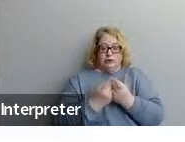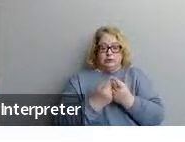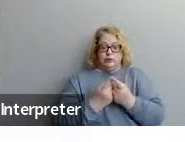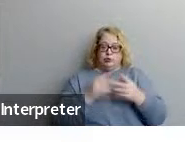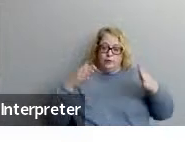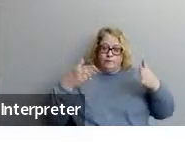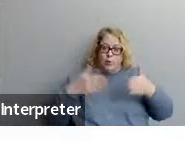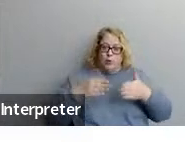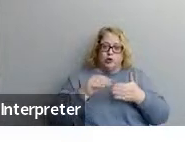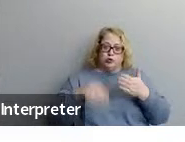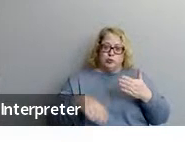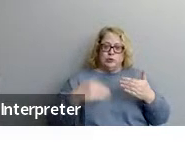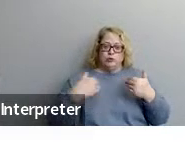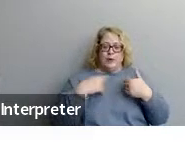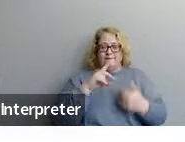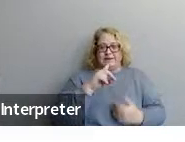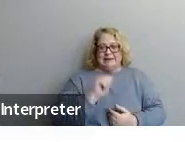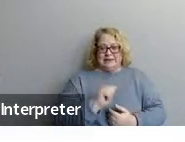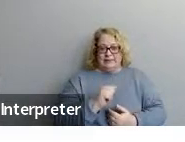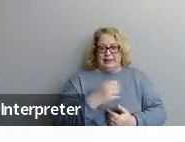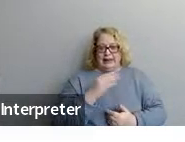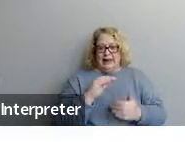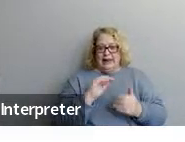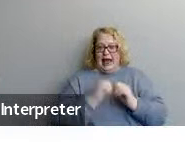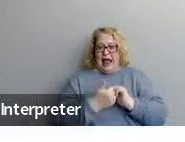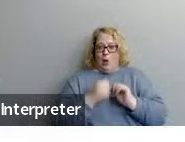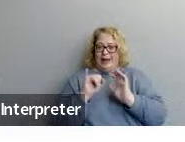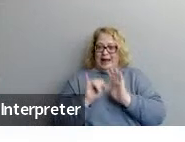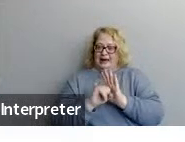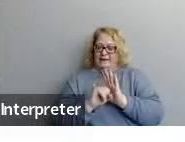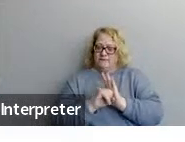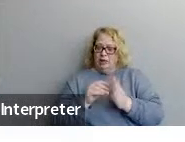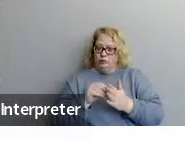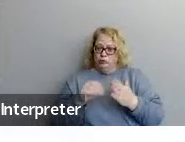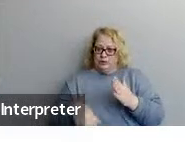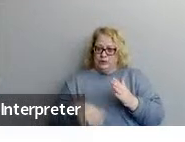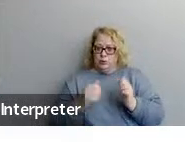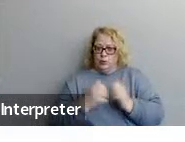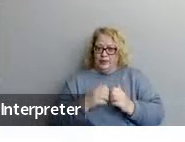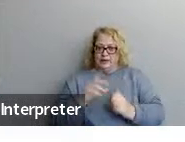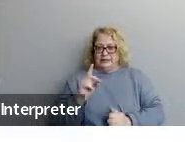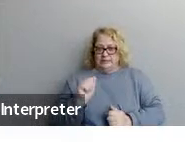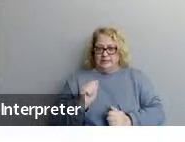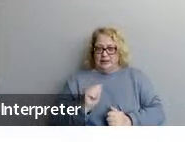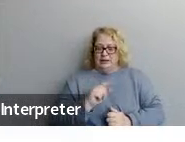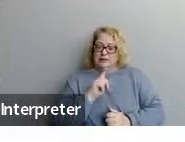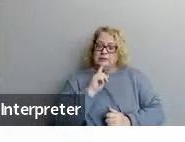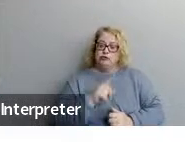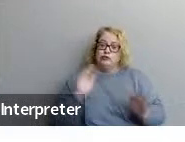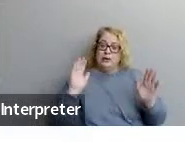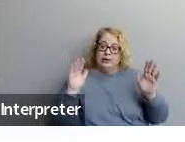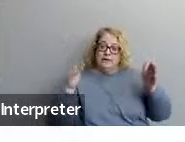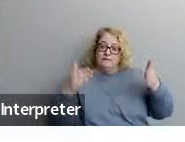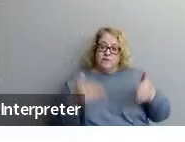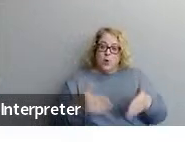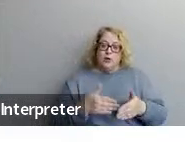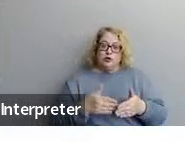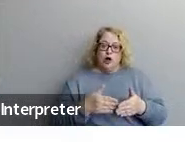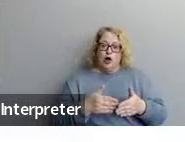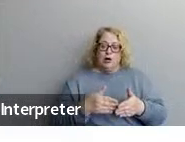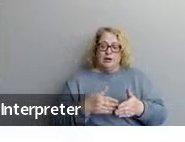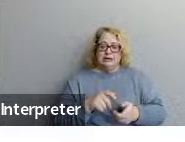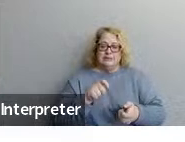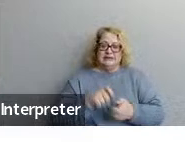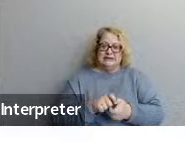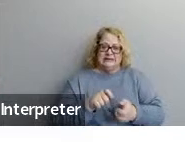to focus on students with disability and how we are identifying those students with disabilities, and to really focus in again on